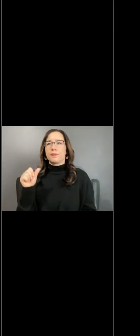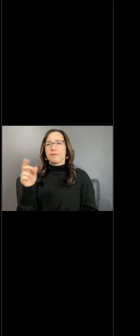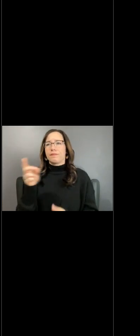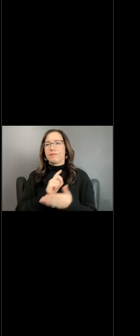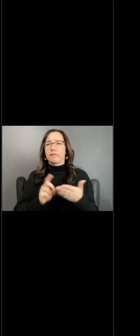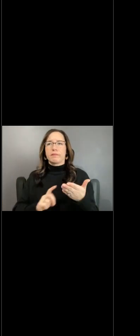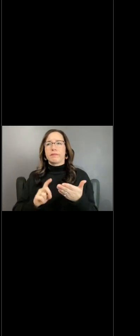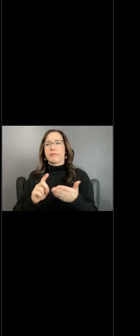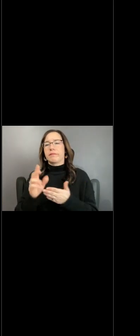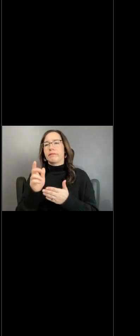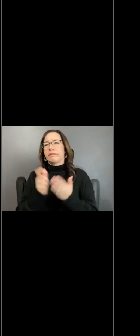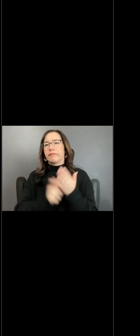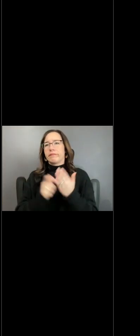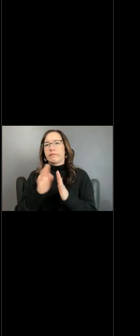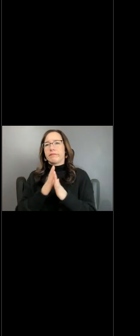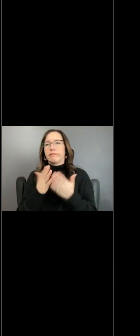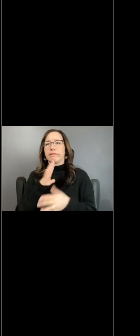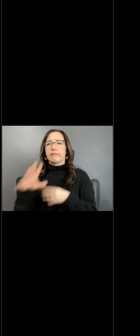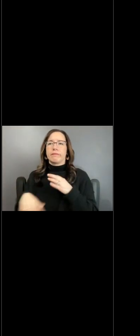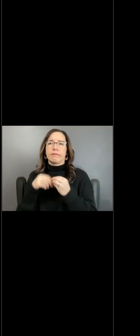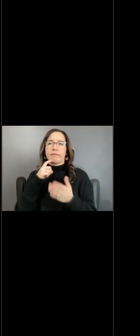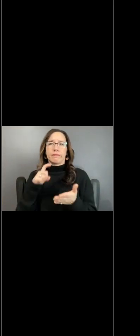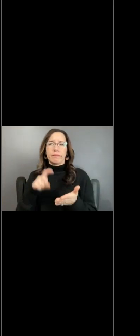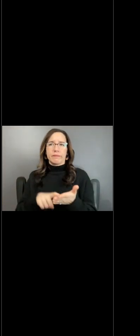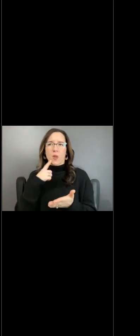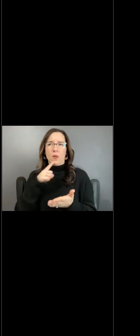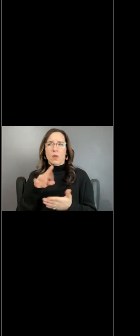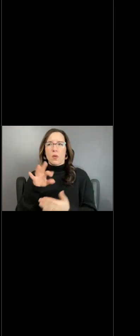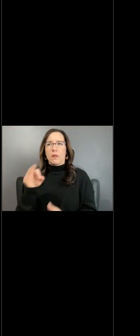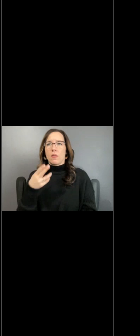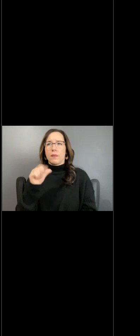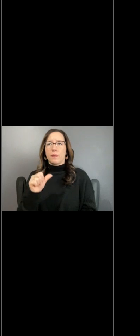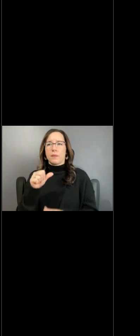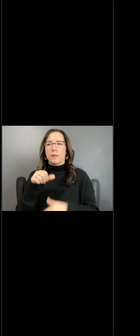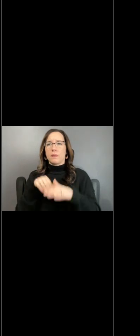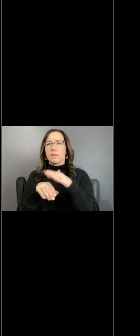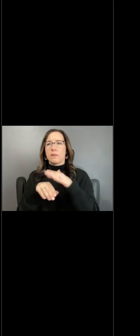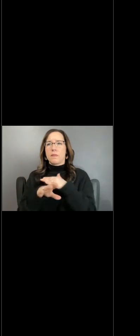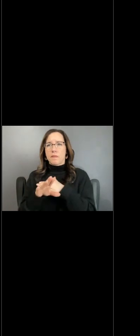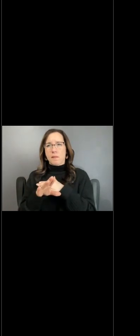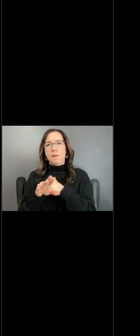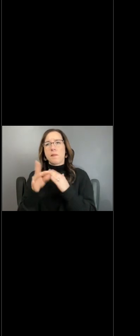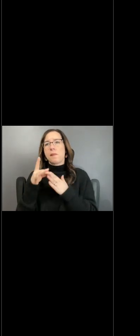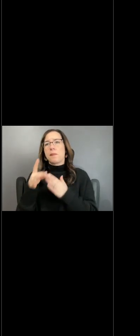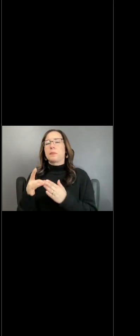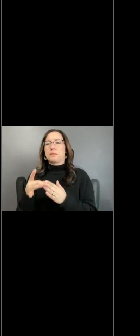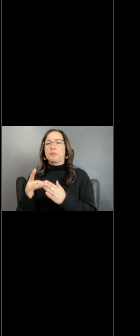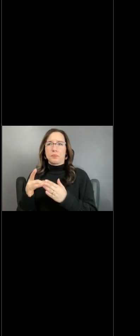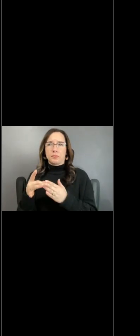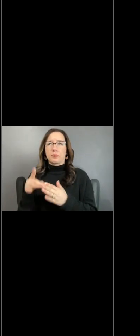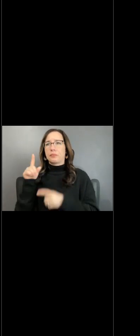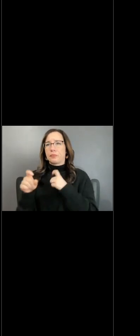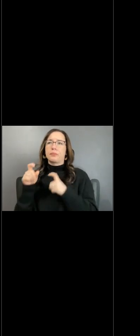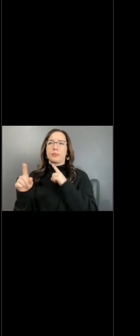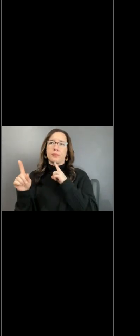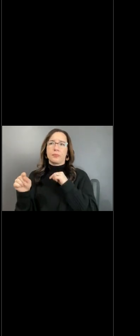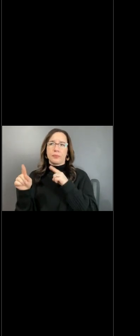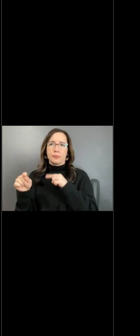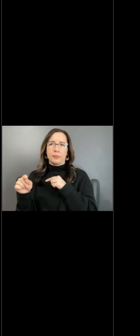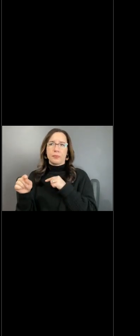Manual, and the Supplemental Notice Fair Housing Accessibility Guidelines, questions